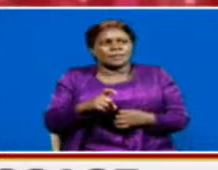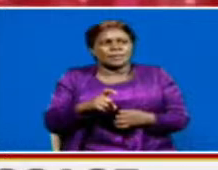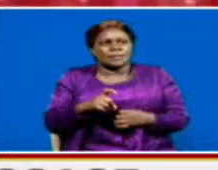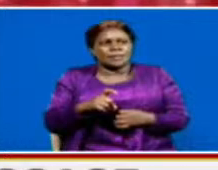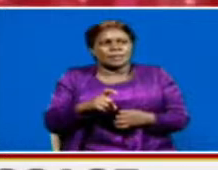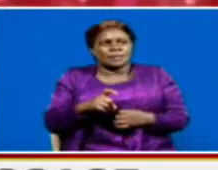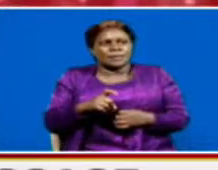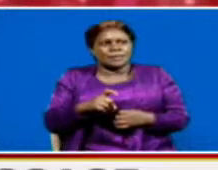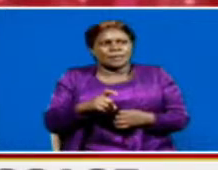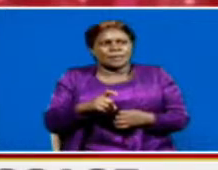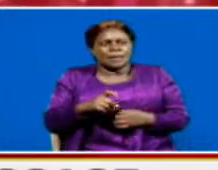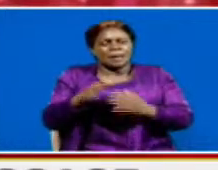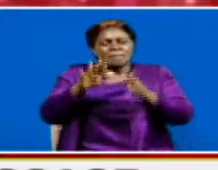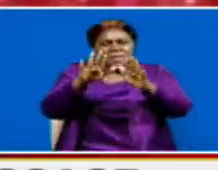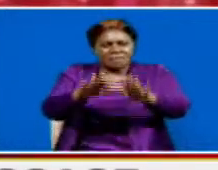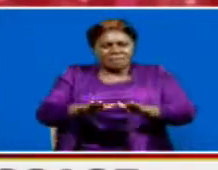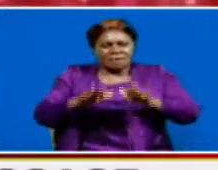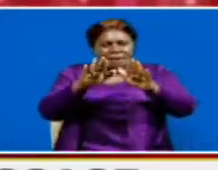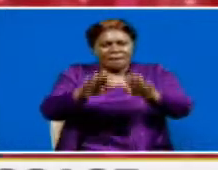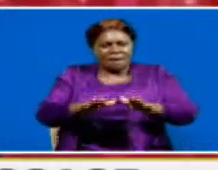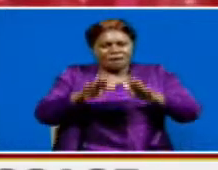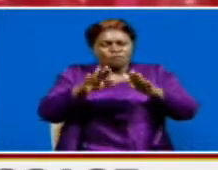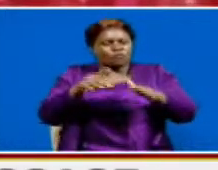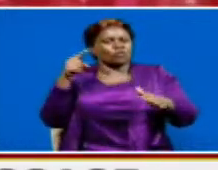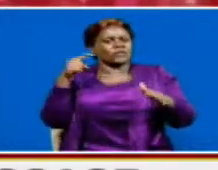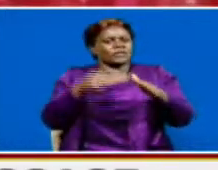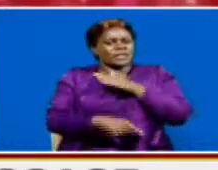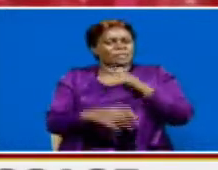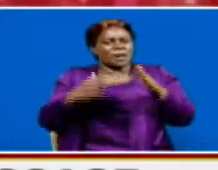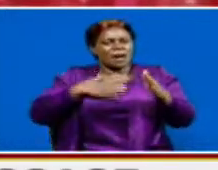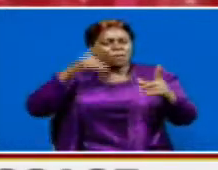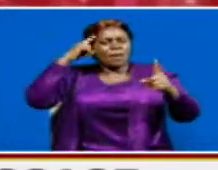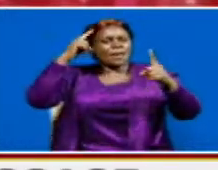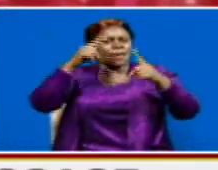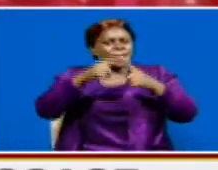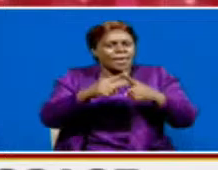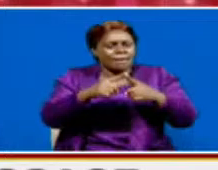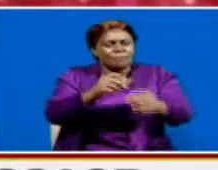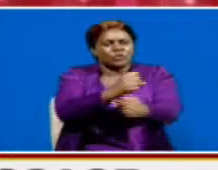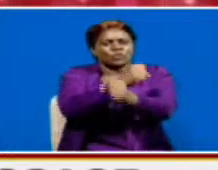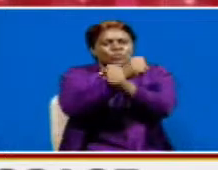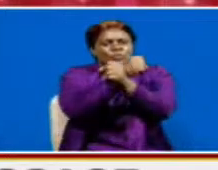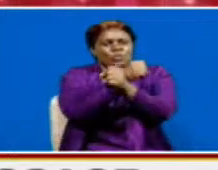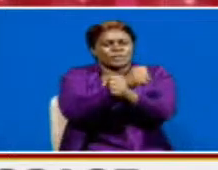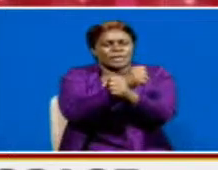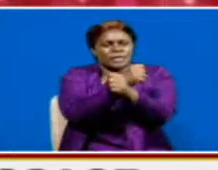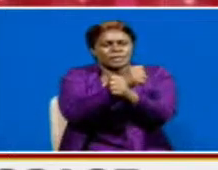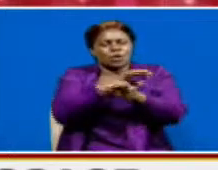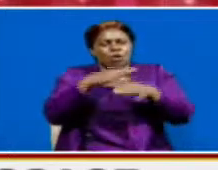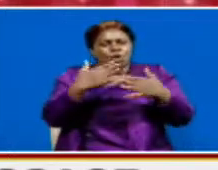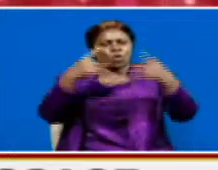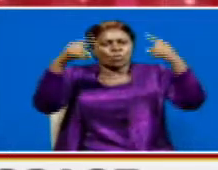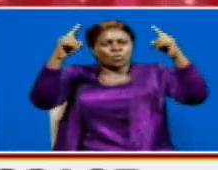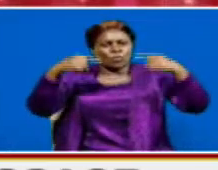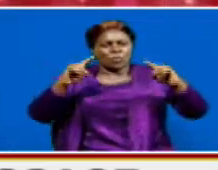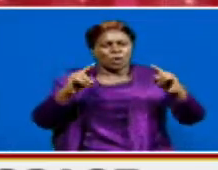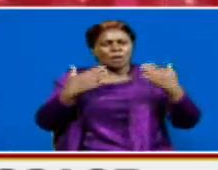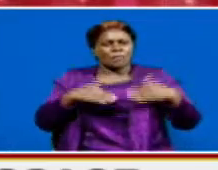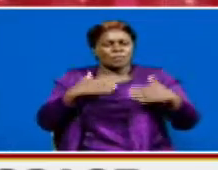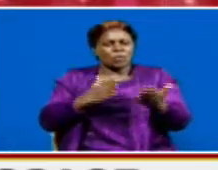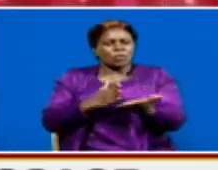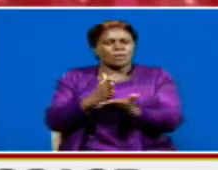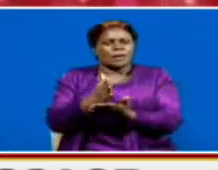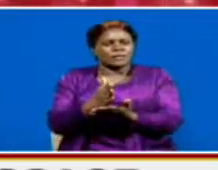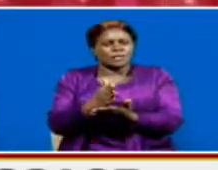We must take abundant care that our aim to protecting or advancing the people's